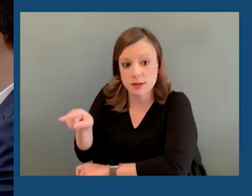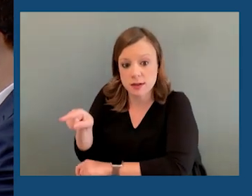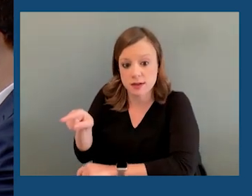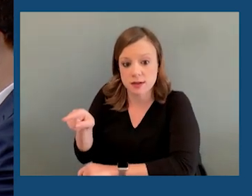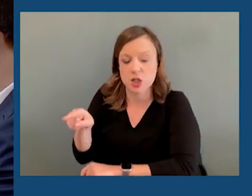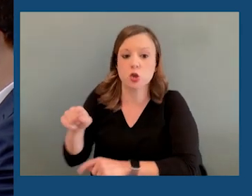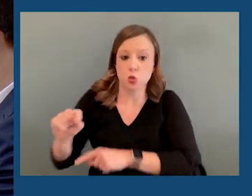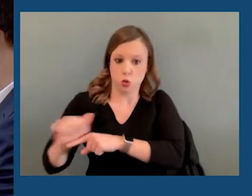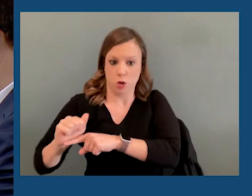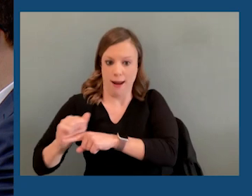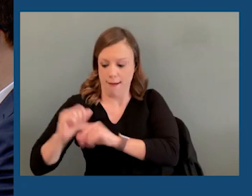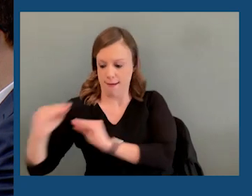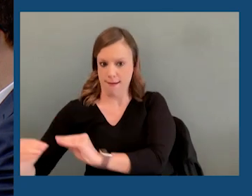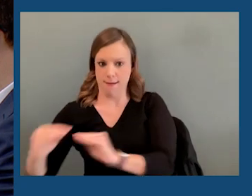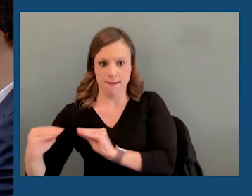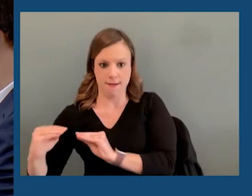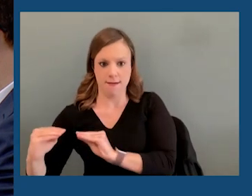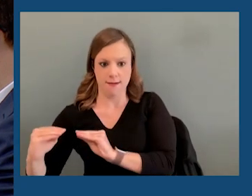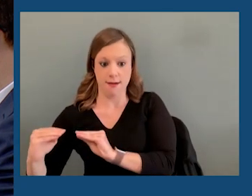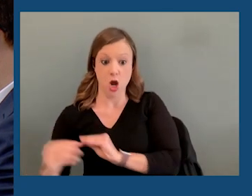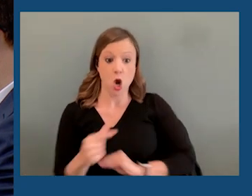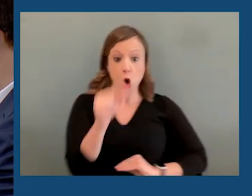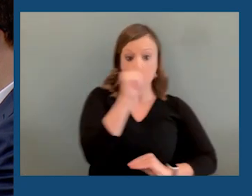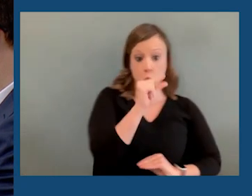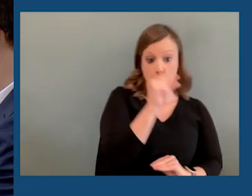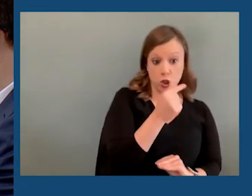Google's Gemini Ultra cost